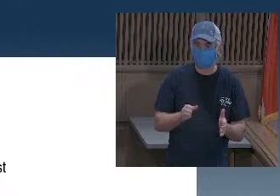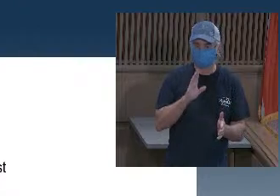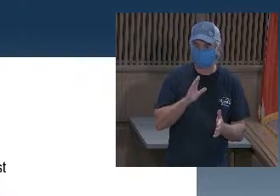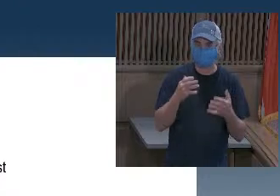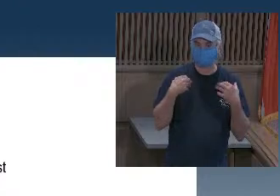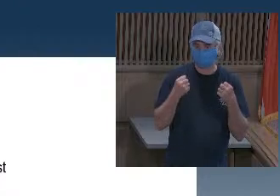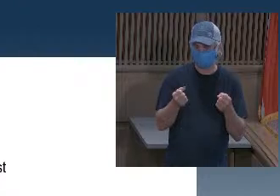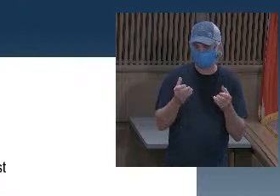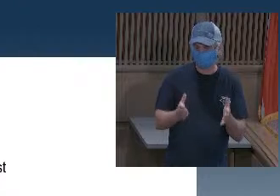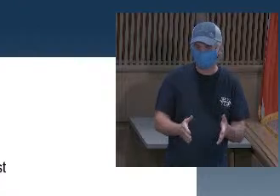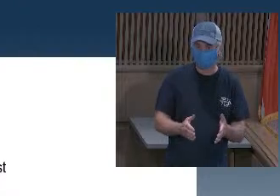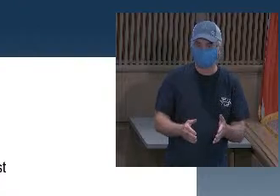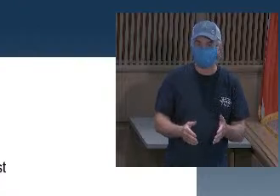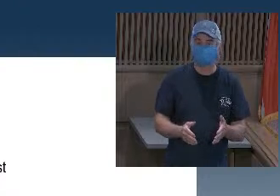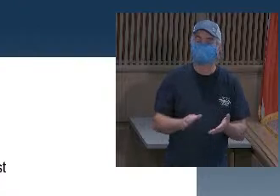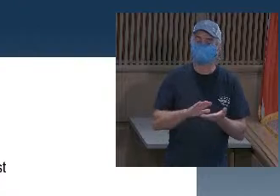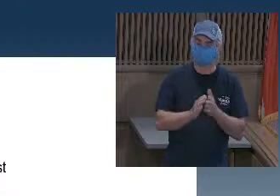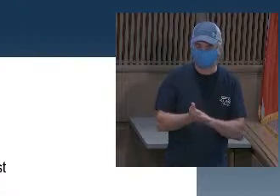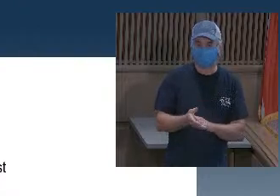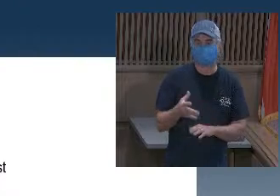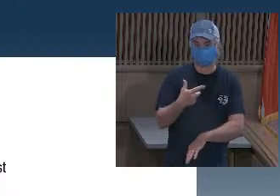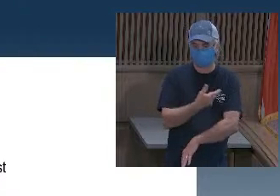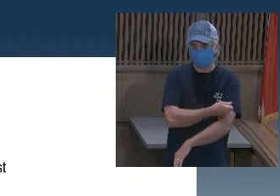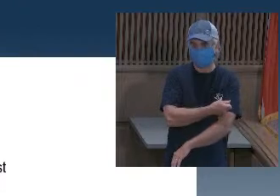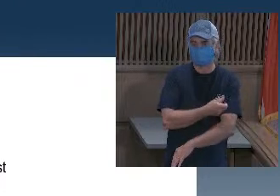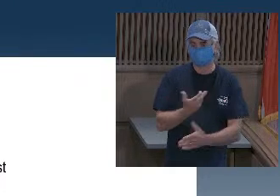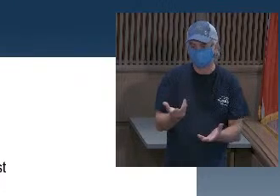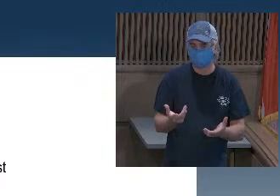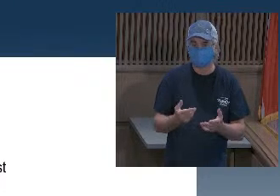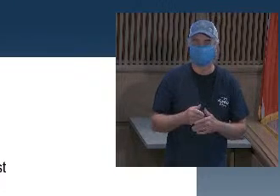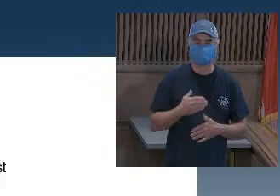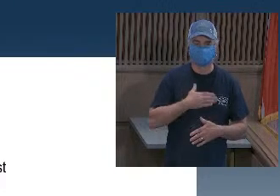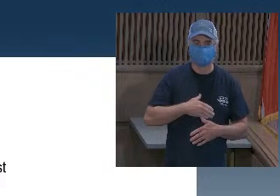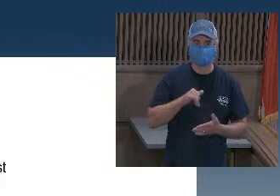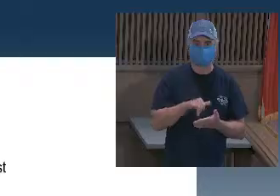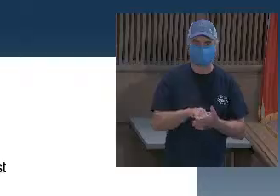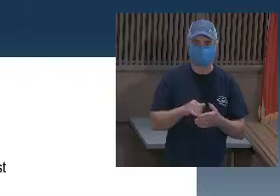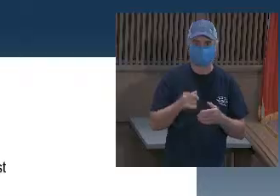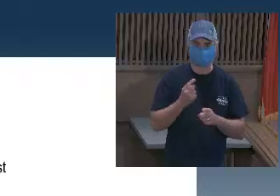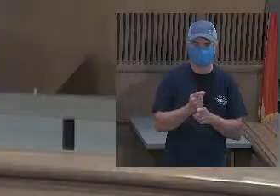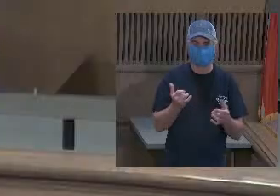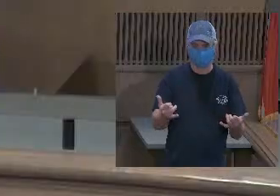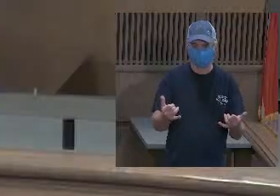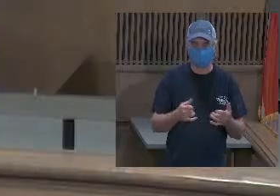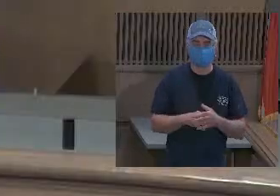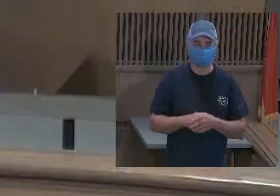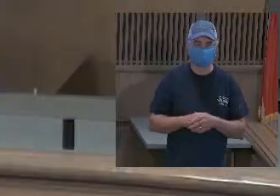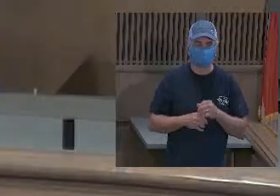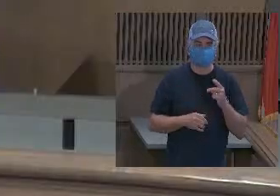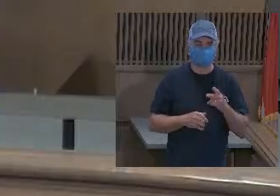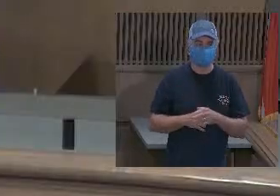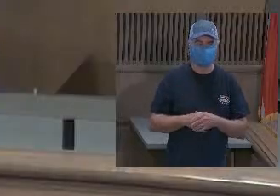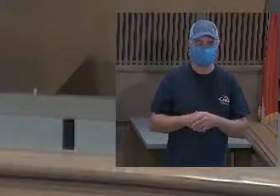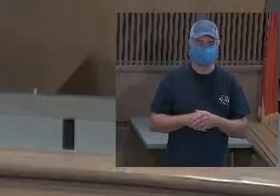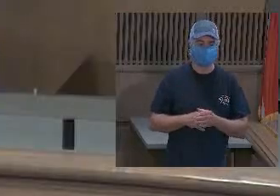healer. And by all means, if you're not vaccinated, please do so as soon as possible. Thank you.